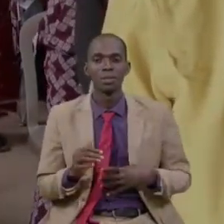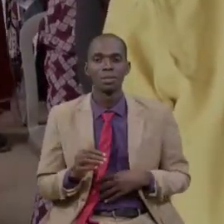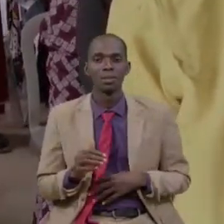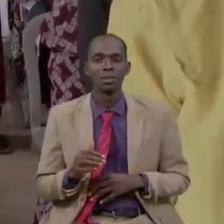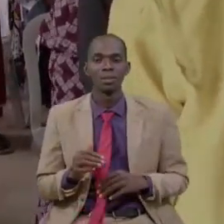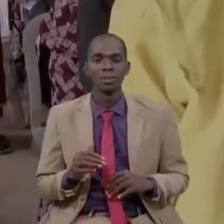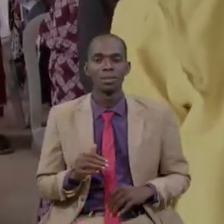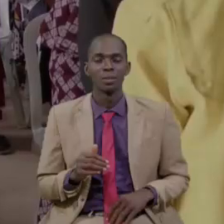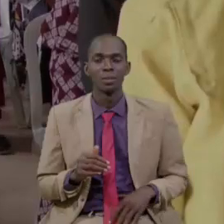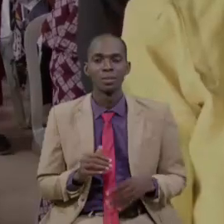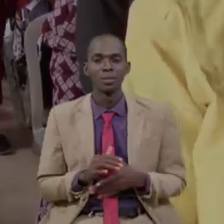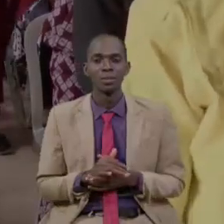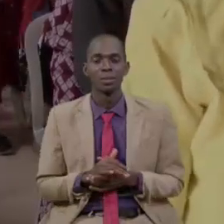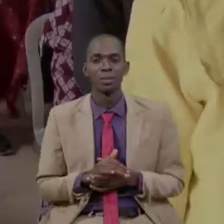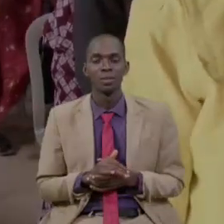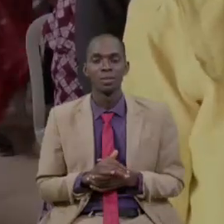like he wants you to teach.